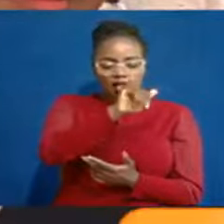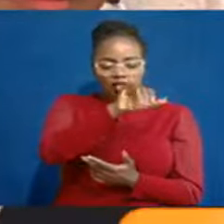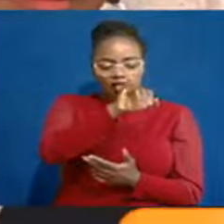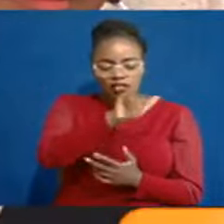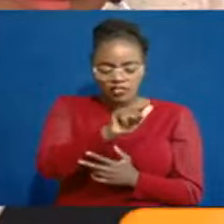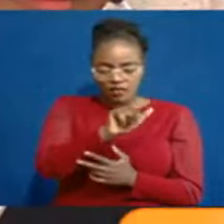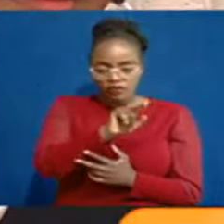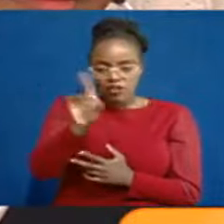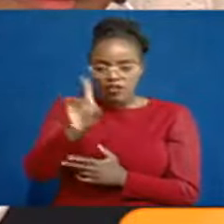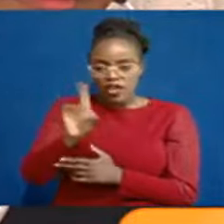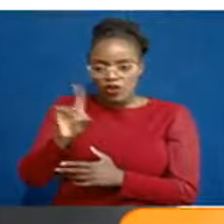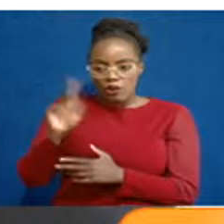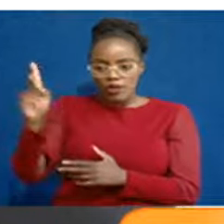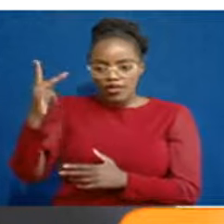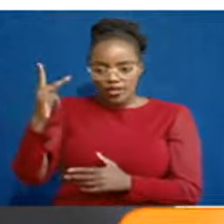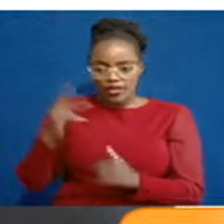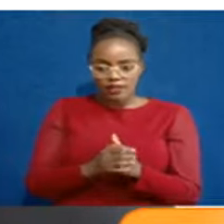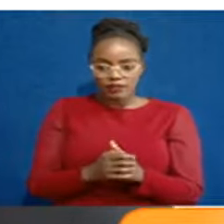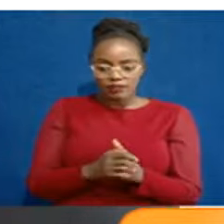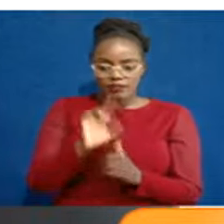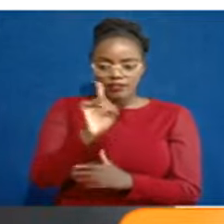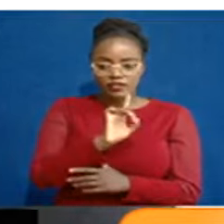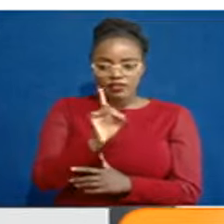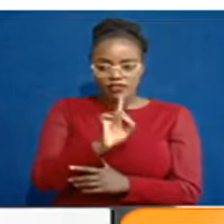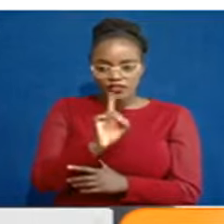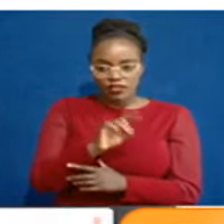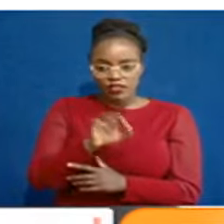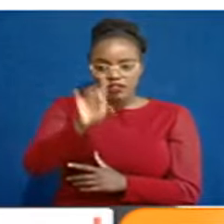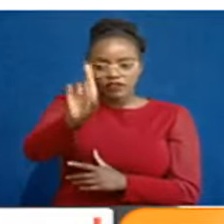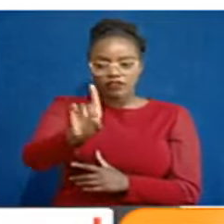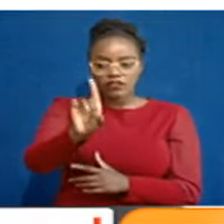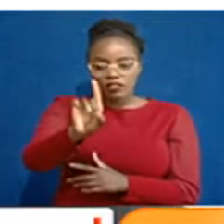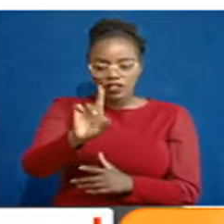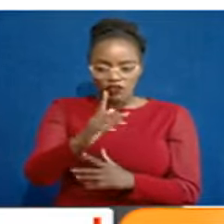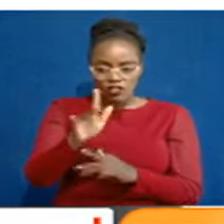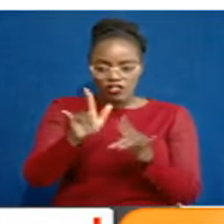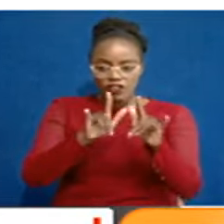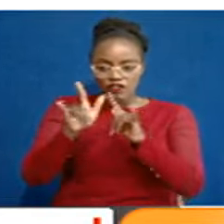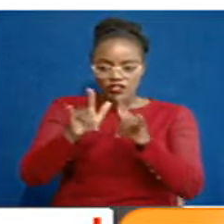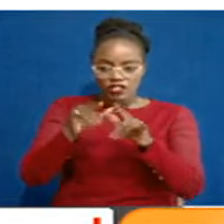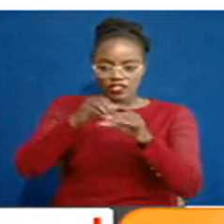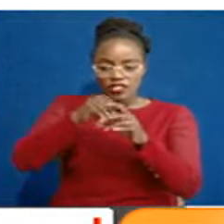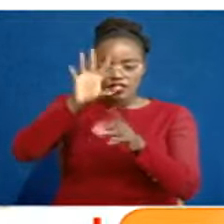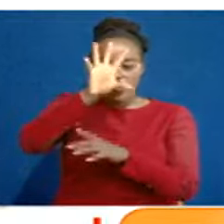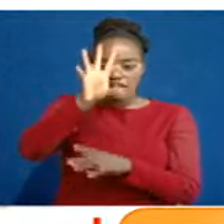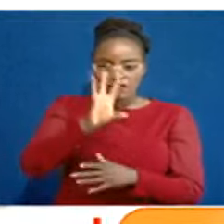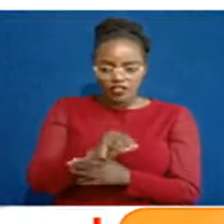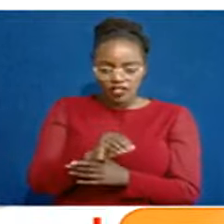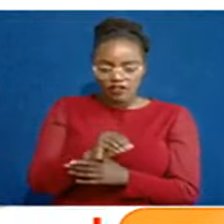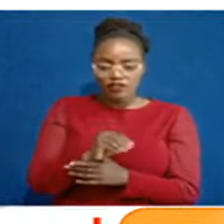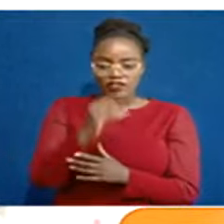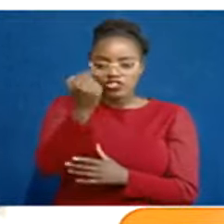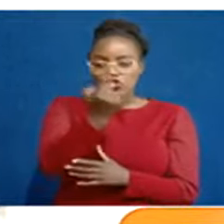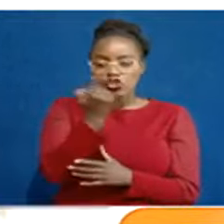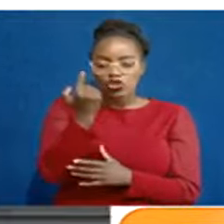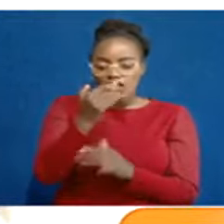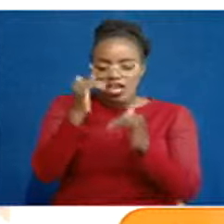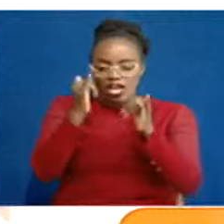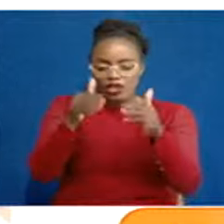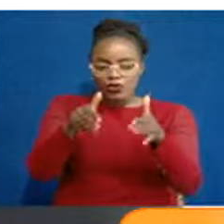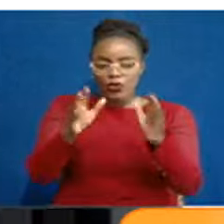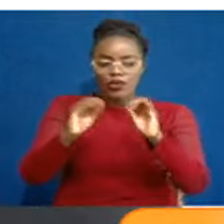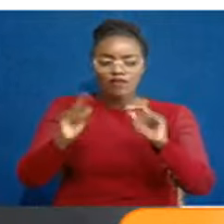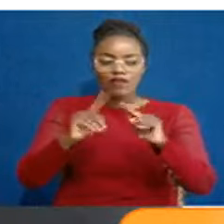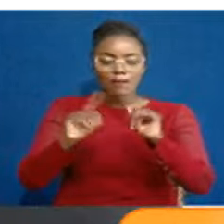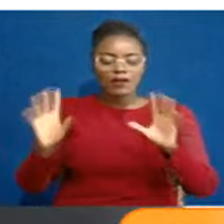Kenya. That we are thrilled to add Nairobi into our first foray as an African continent. Not just a new route, but a